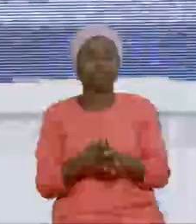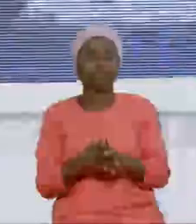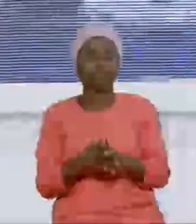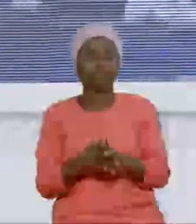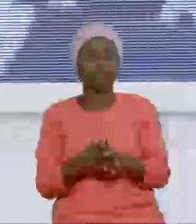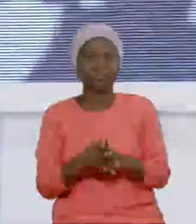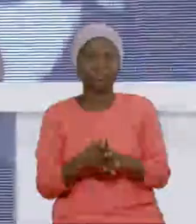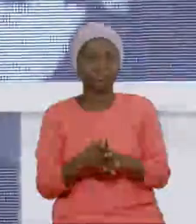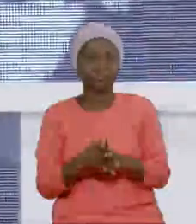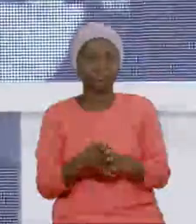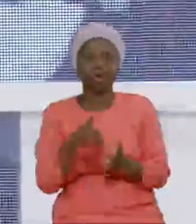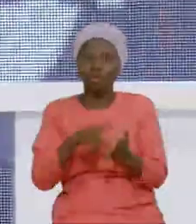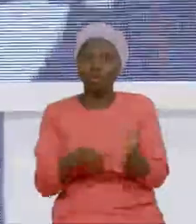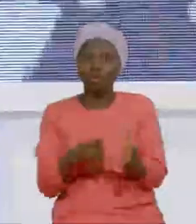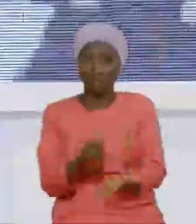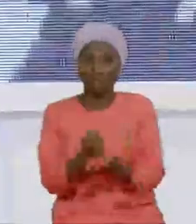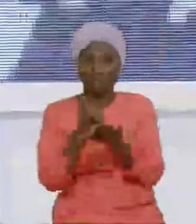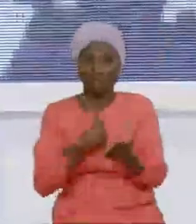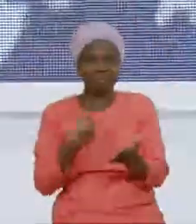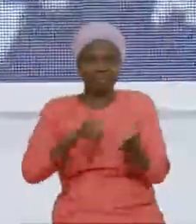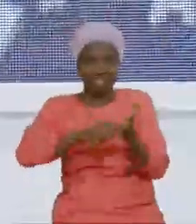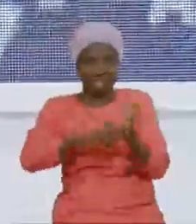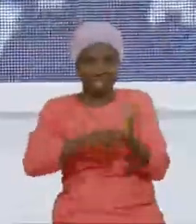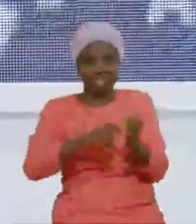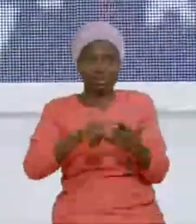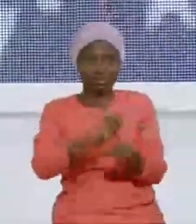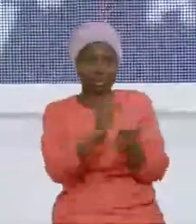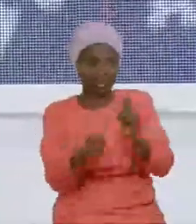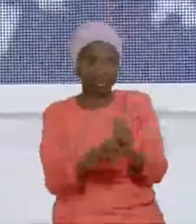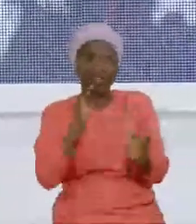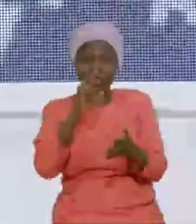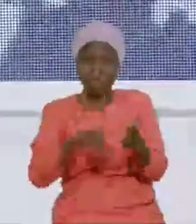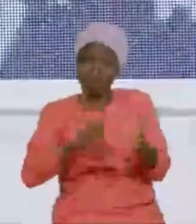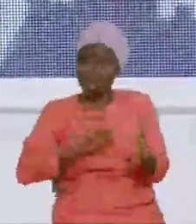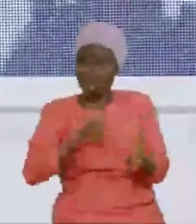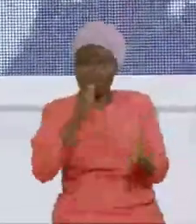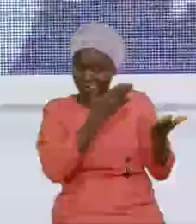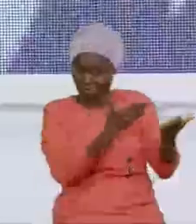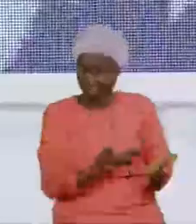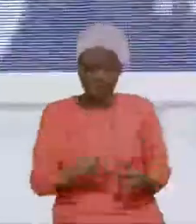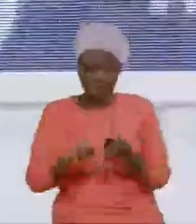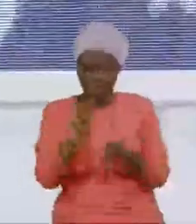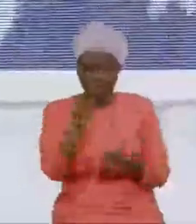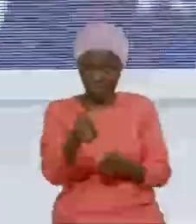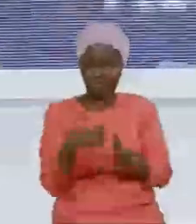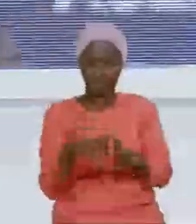So what helped me, the key for change, is what I'm bringing to you.